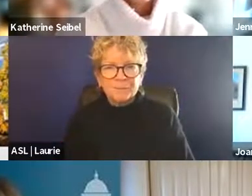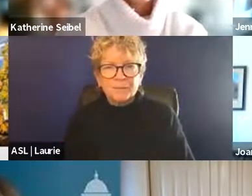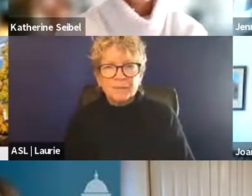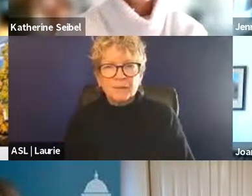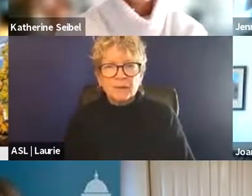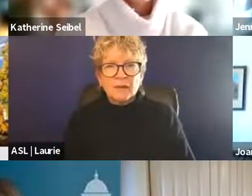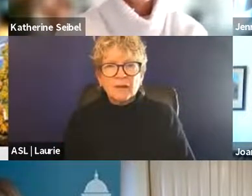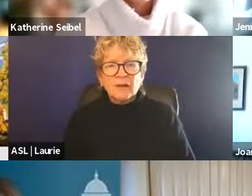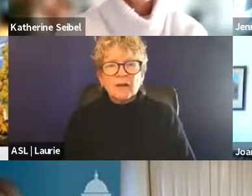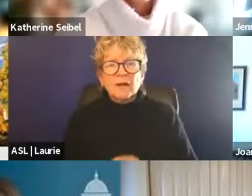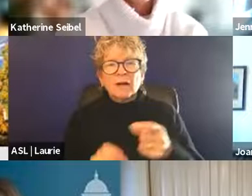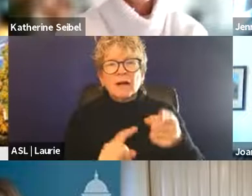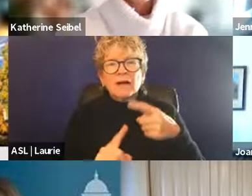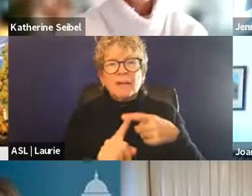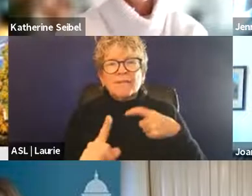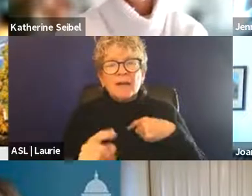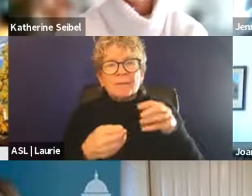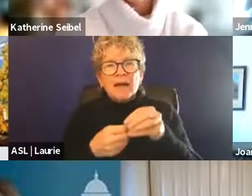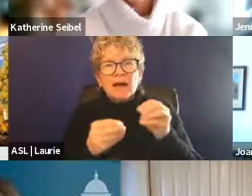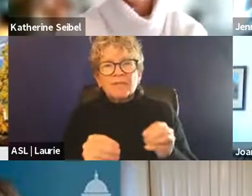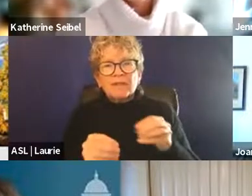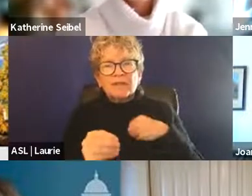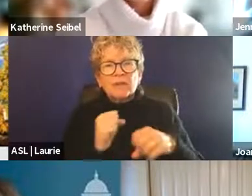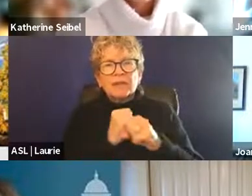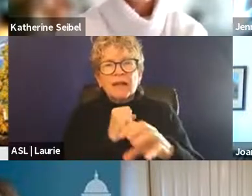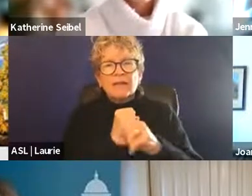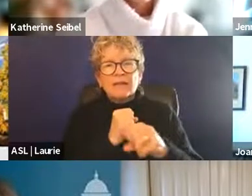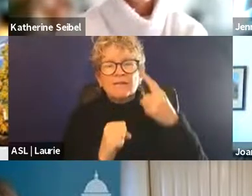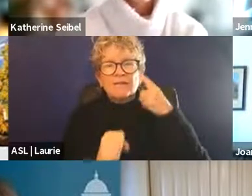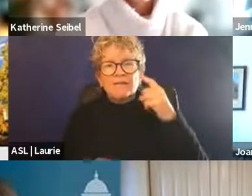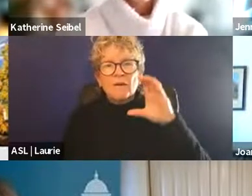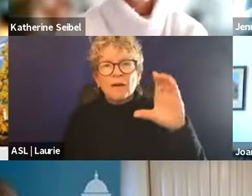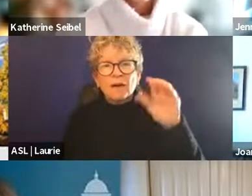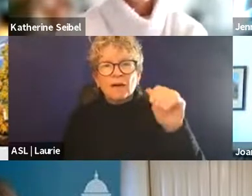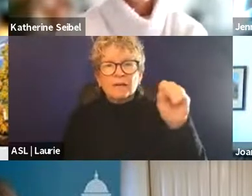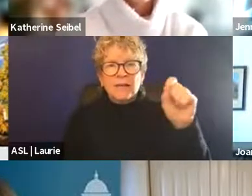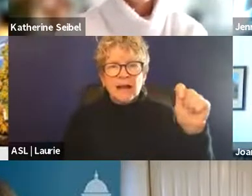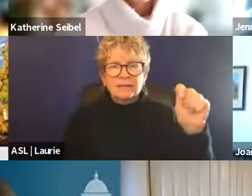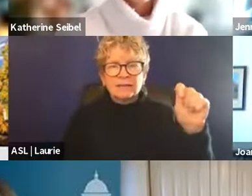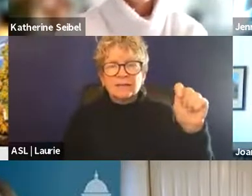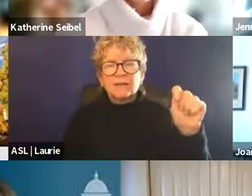Coming out of that office, there was an advertisement for a CAST, a children's